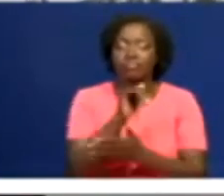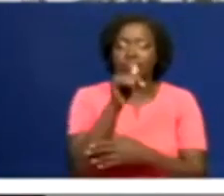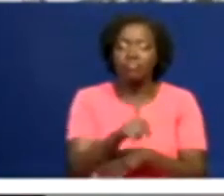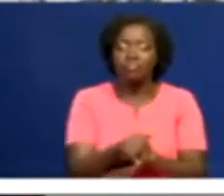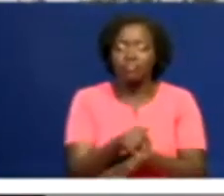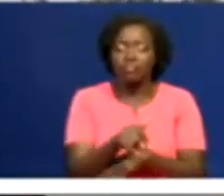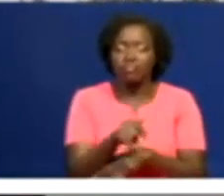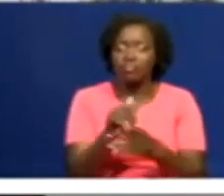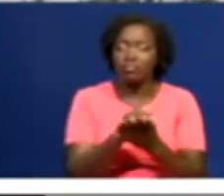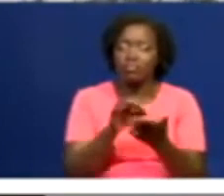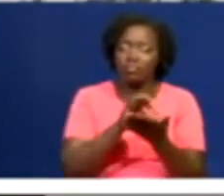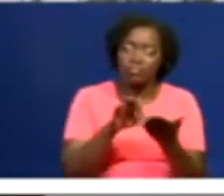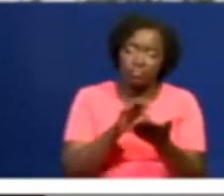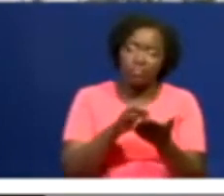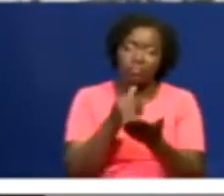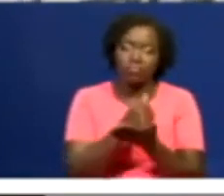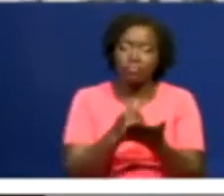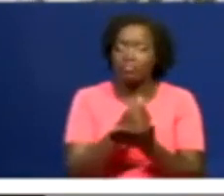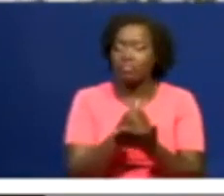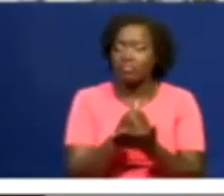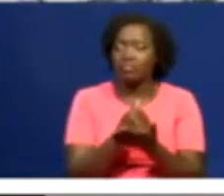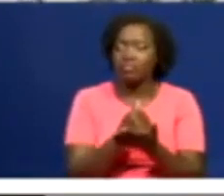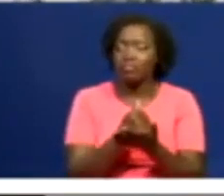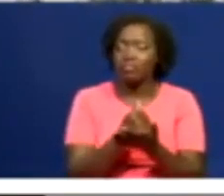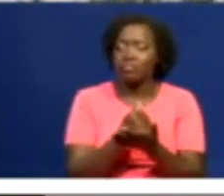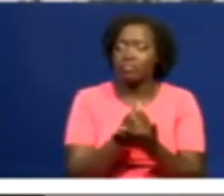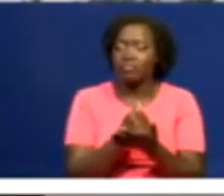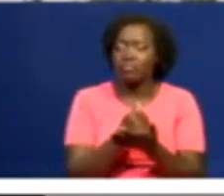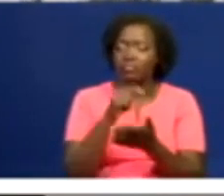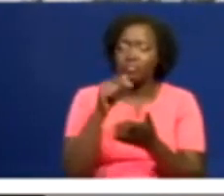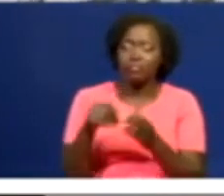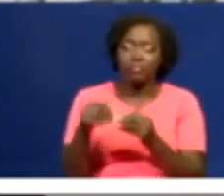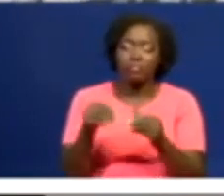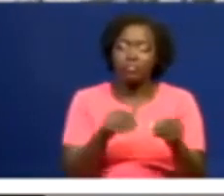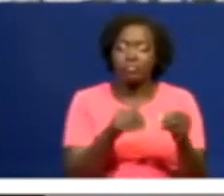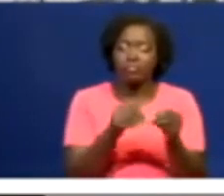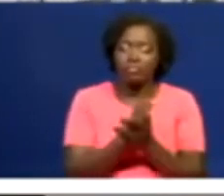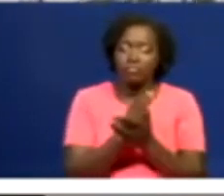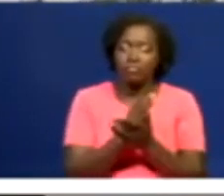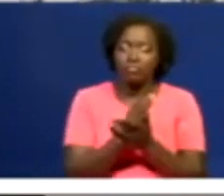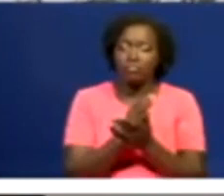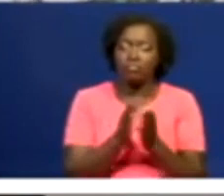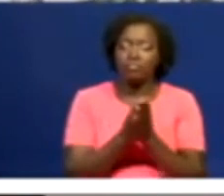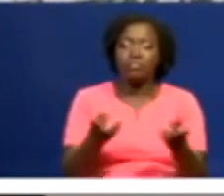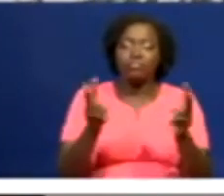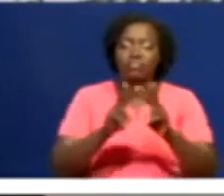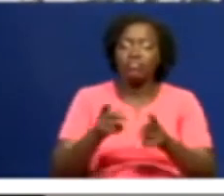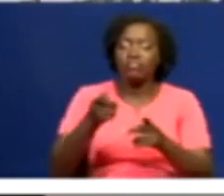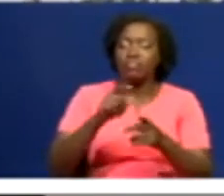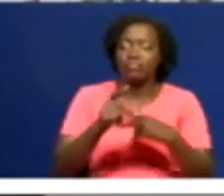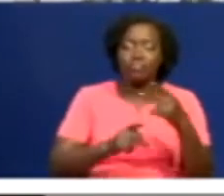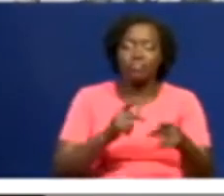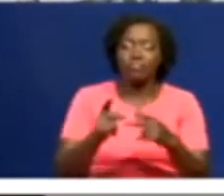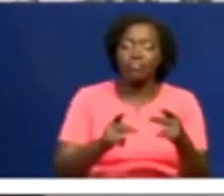including our tea, including our coffee, we have to take them now through the process of value addition,